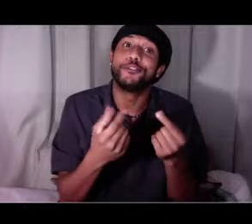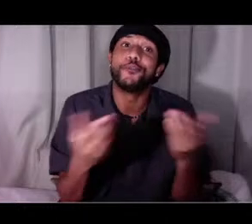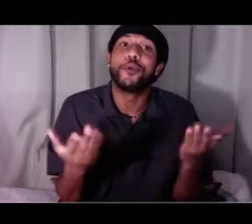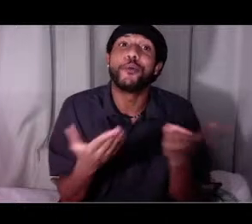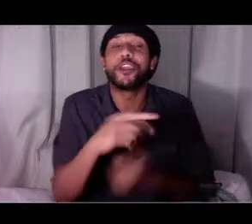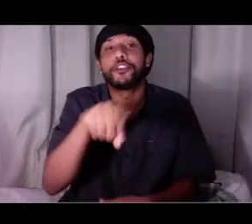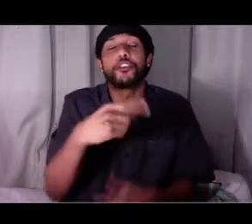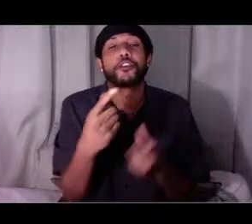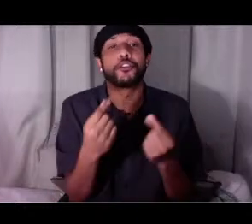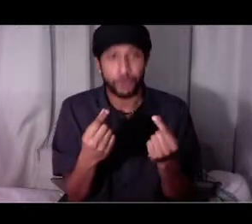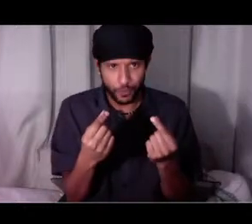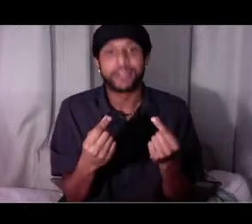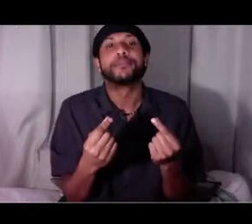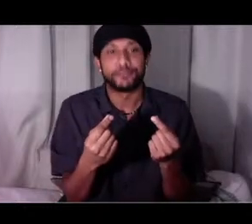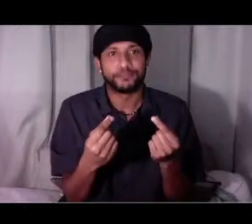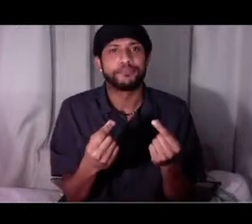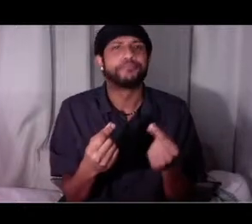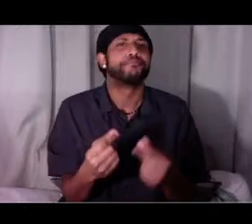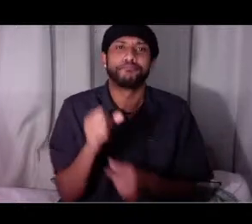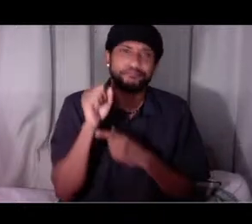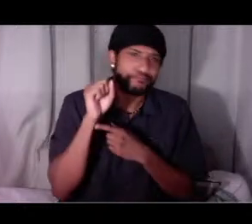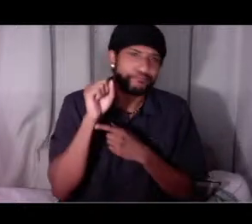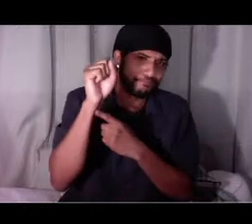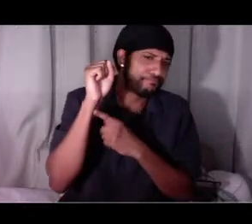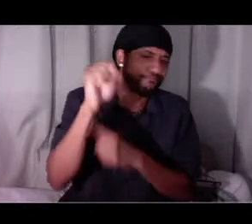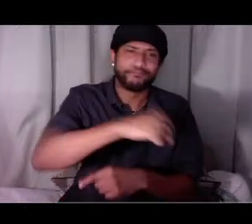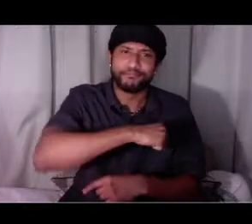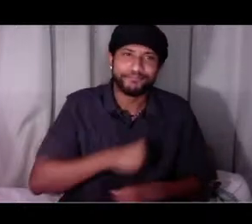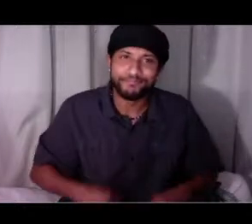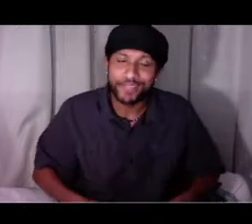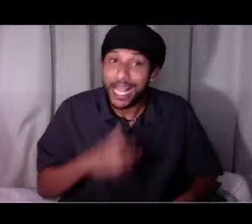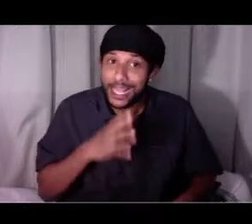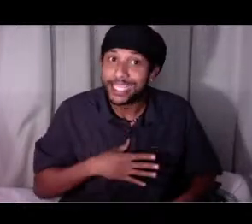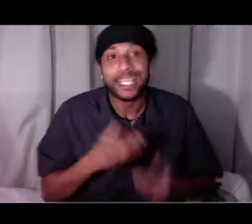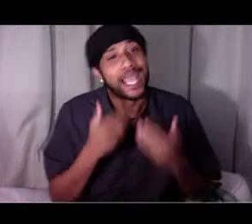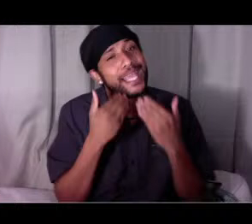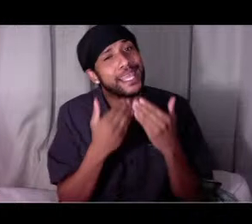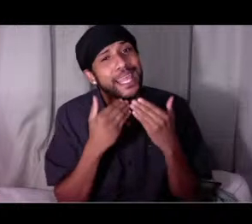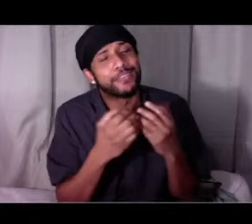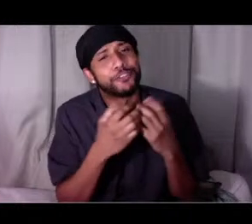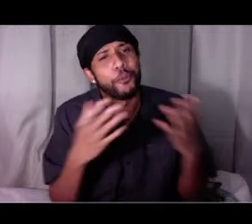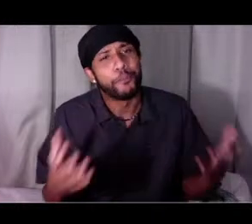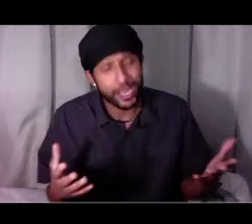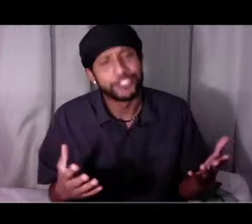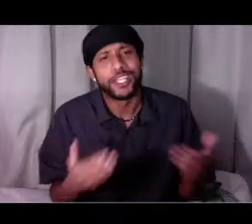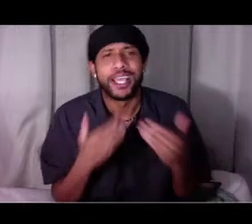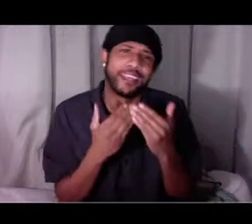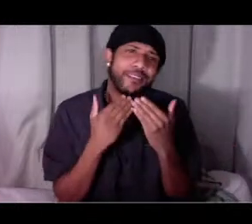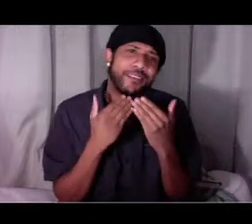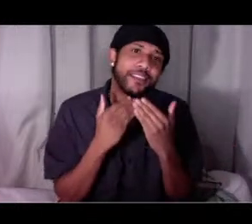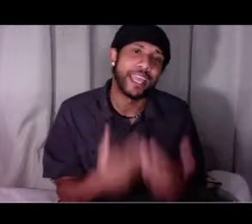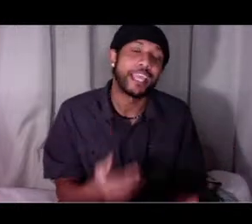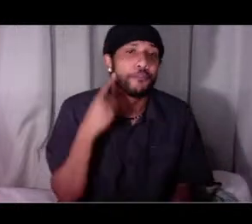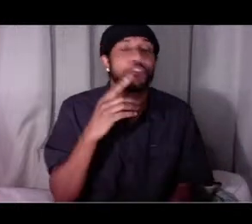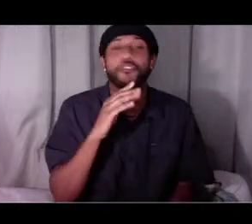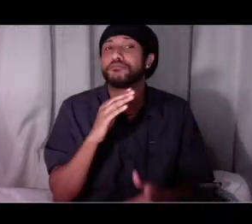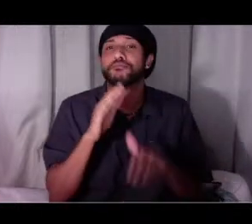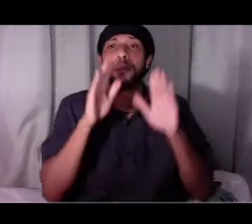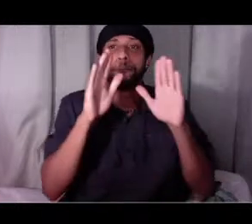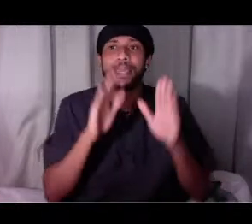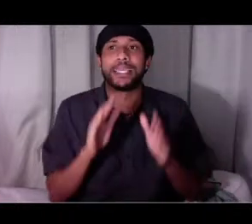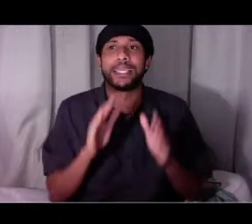doing a Cougars go Cougars go cougars so ladies thank you very much Jennifer and Trisha thank you very much for the great